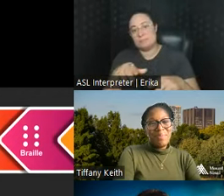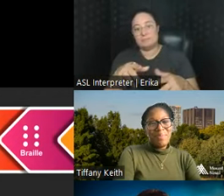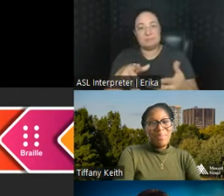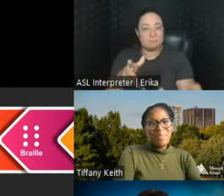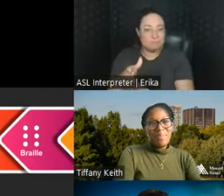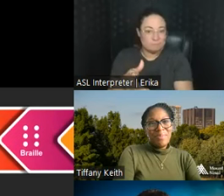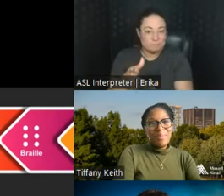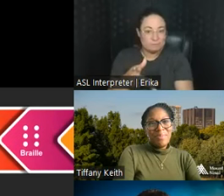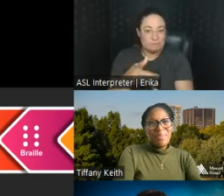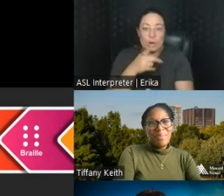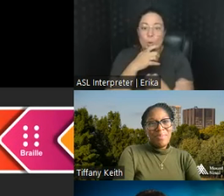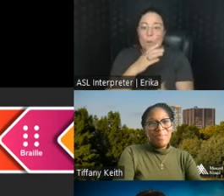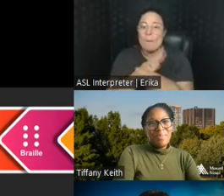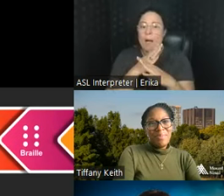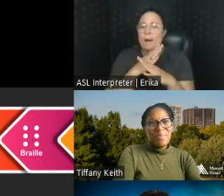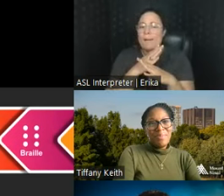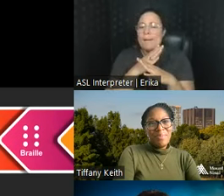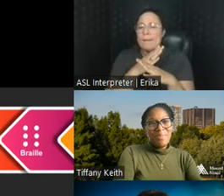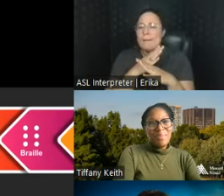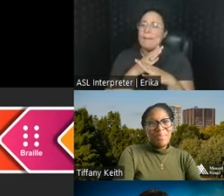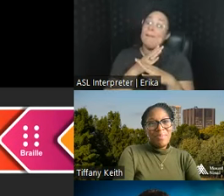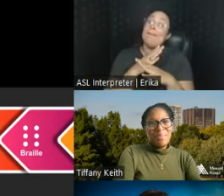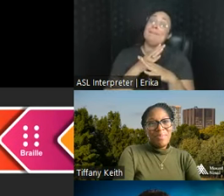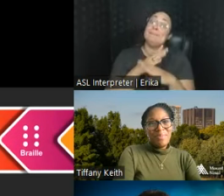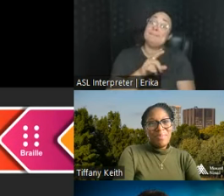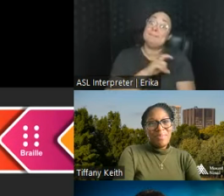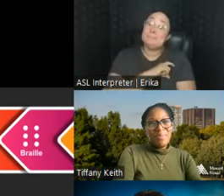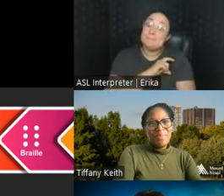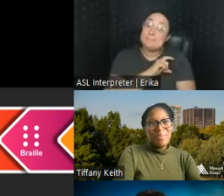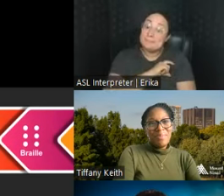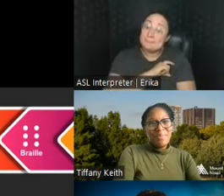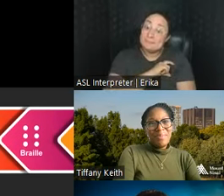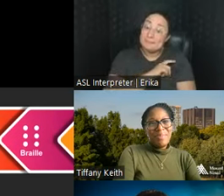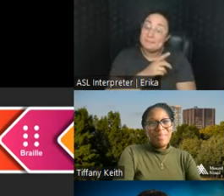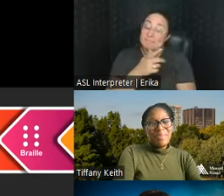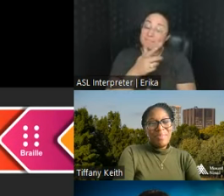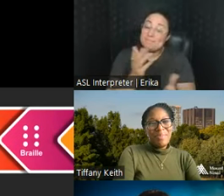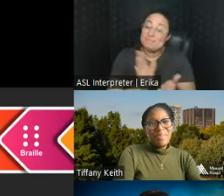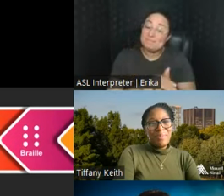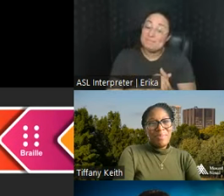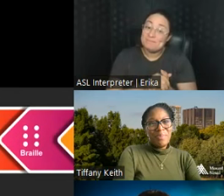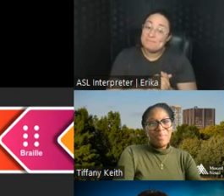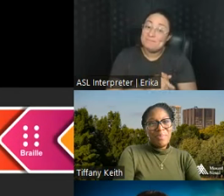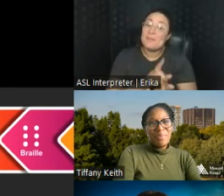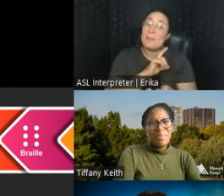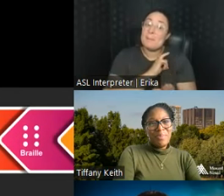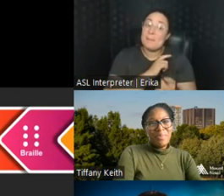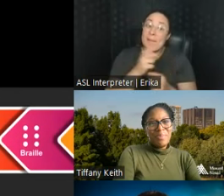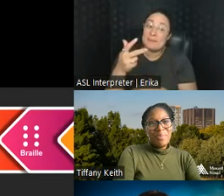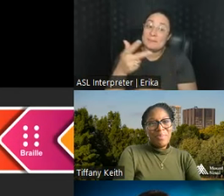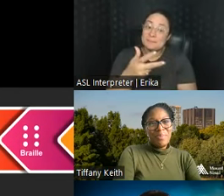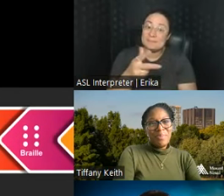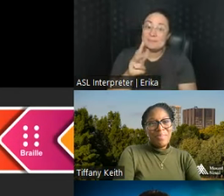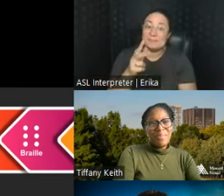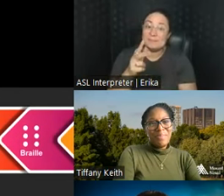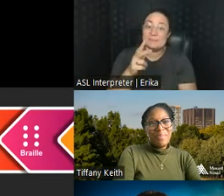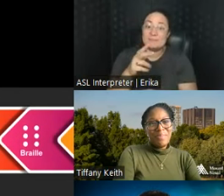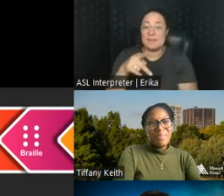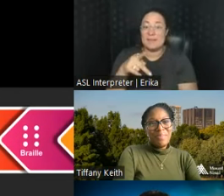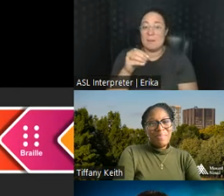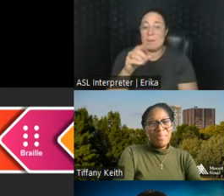And who's blocking that person? Well, wouldn't you know, it's a cop car. It's a police car. Policía, that's Spanish